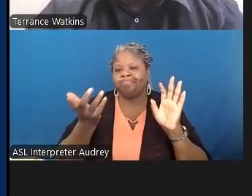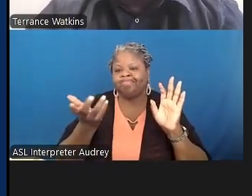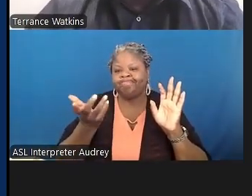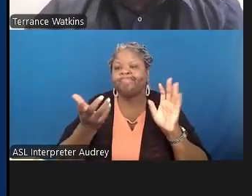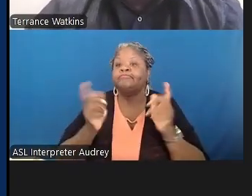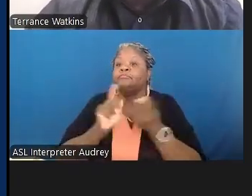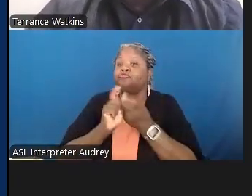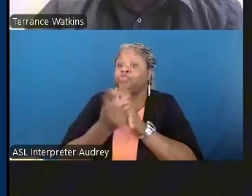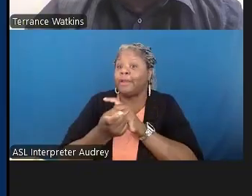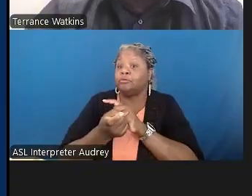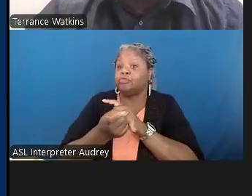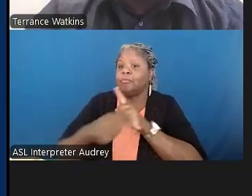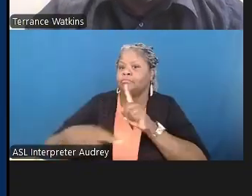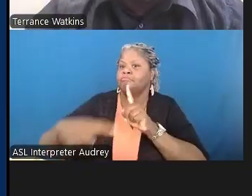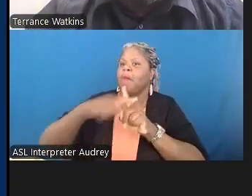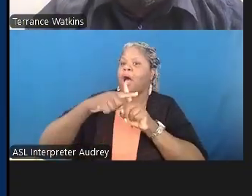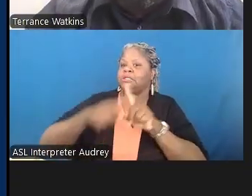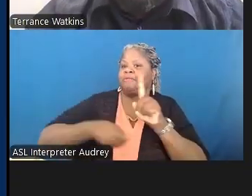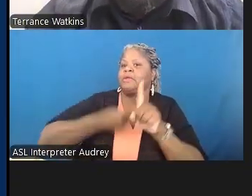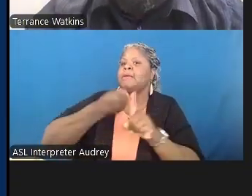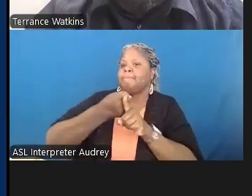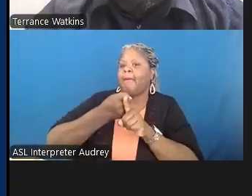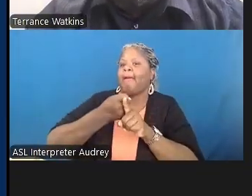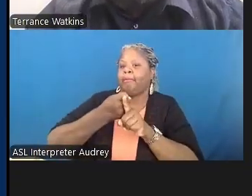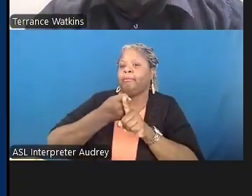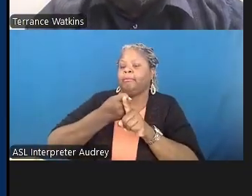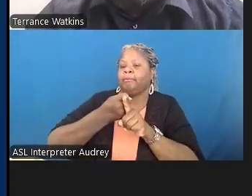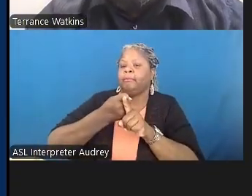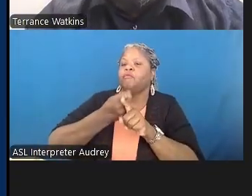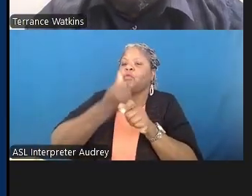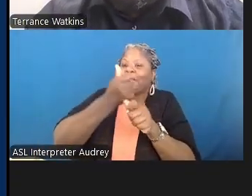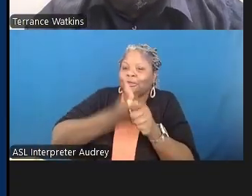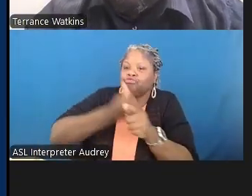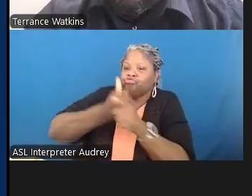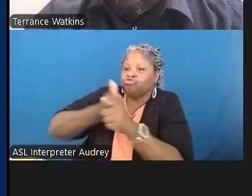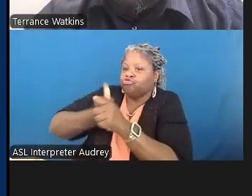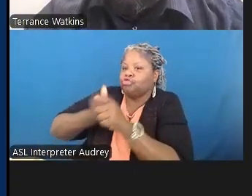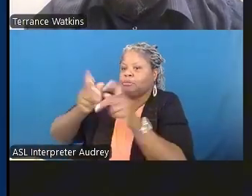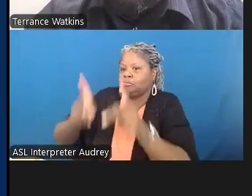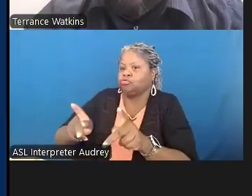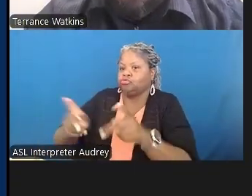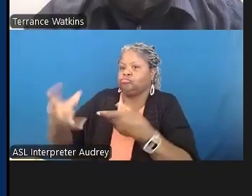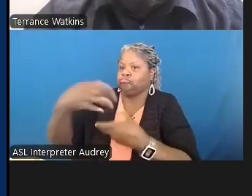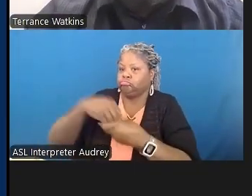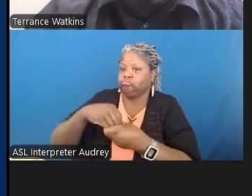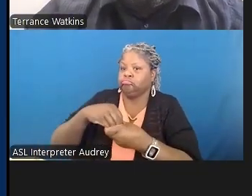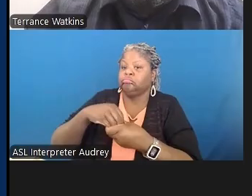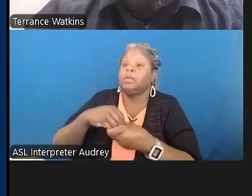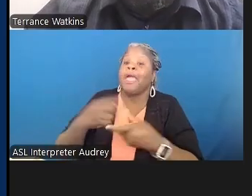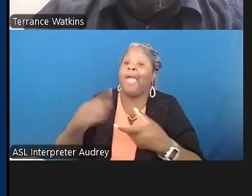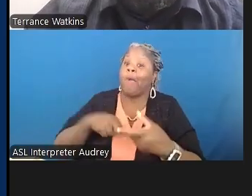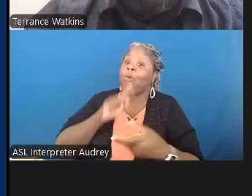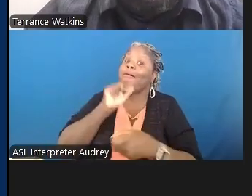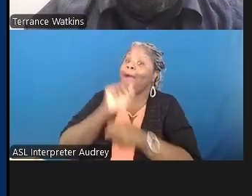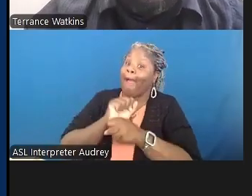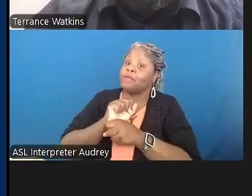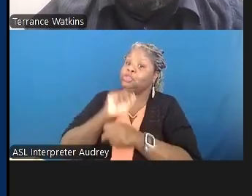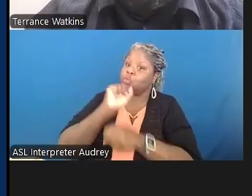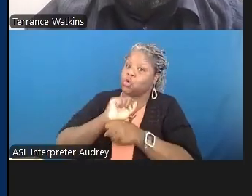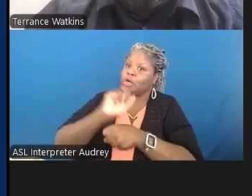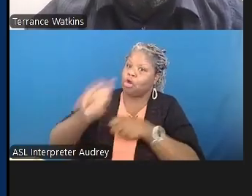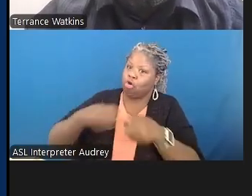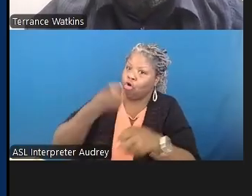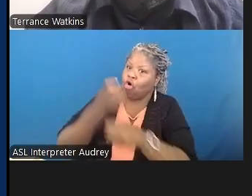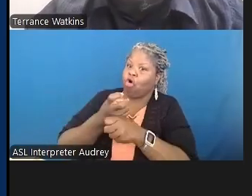change for a positive impact and change for each one of our participants, and that we are actually working really hard to